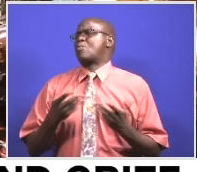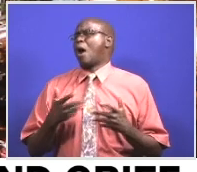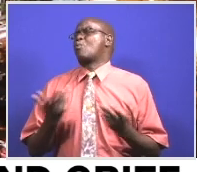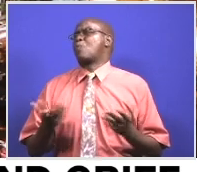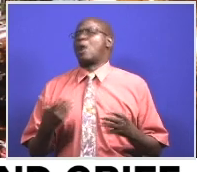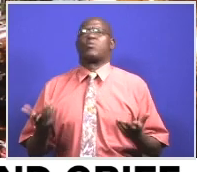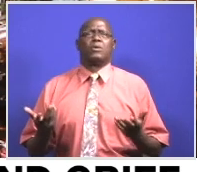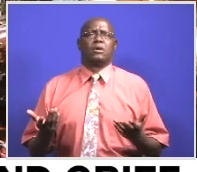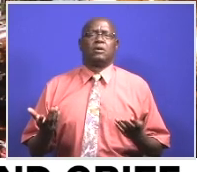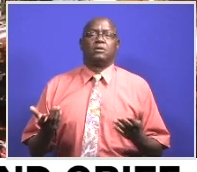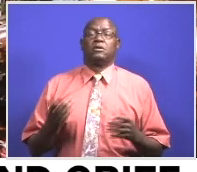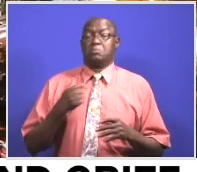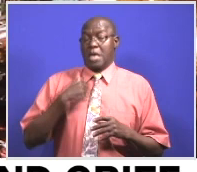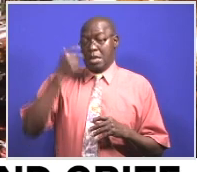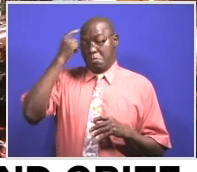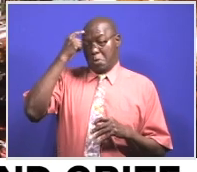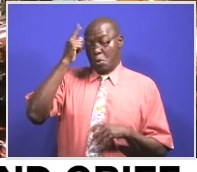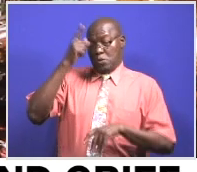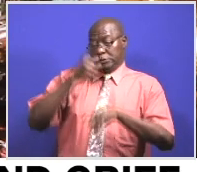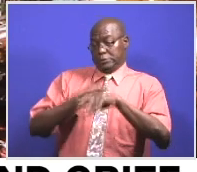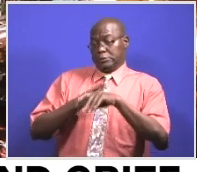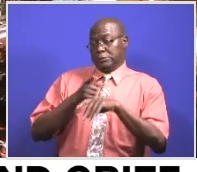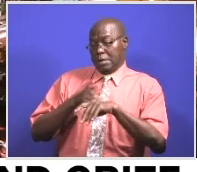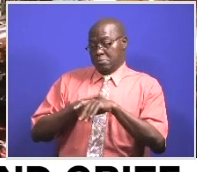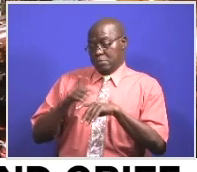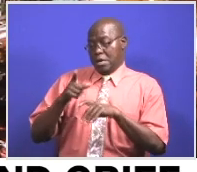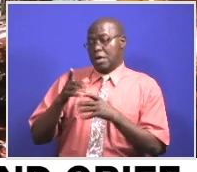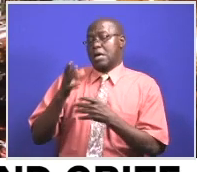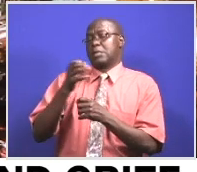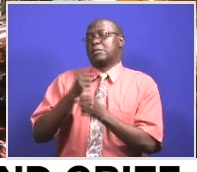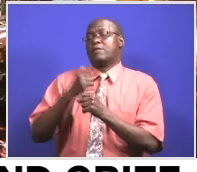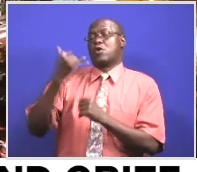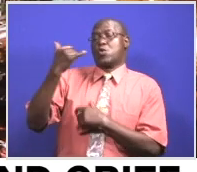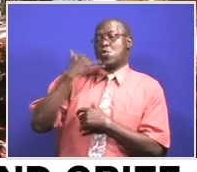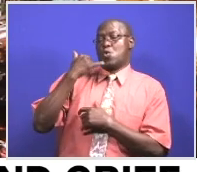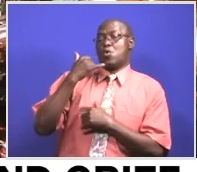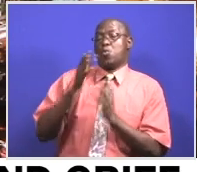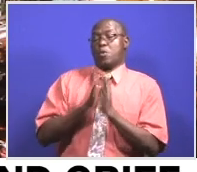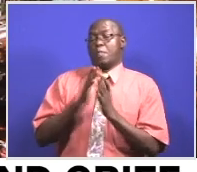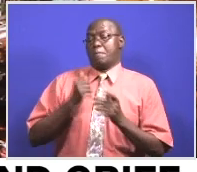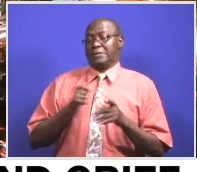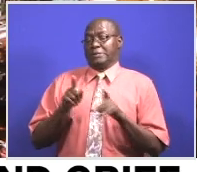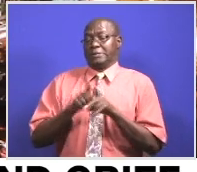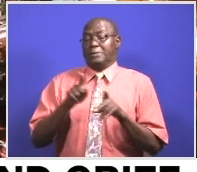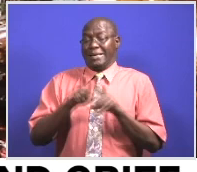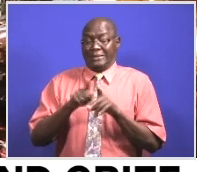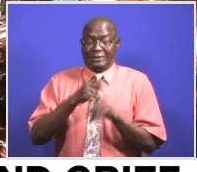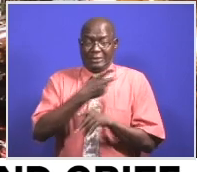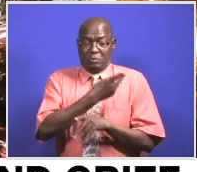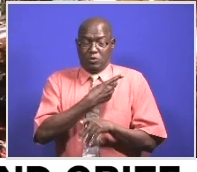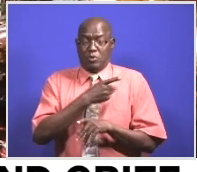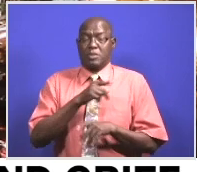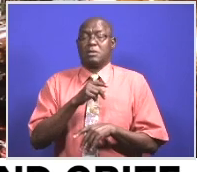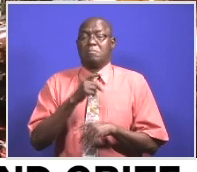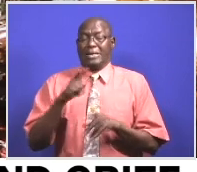we received that call. I was with my sister. My sister, she almost collapsed because we could not understand what